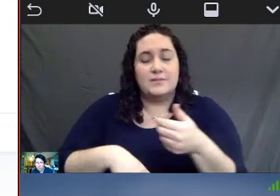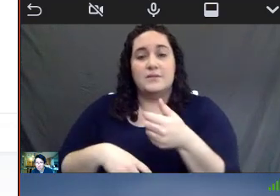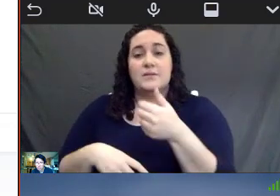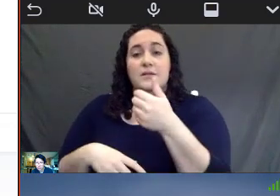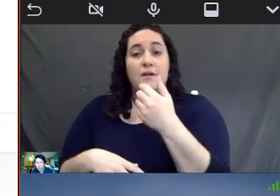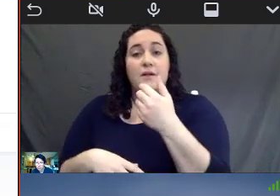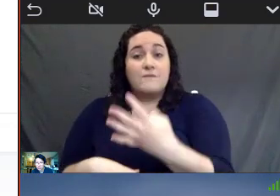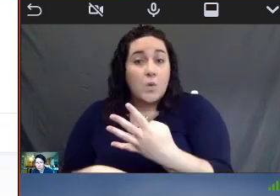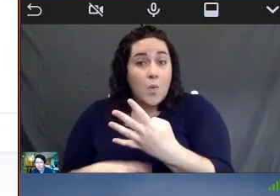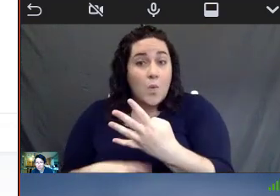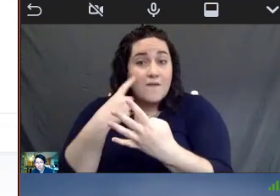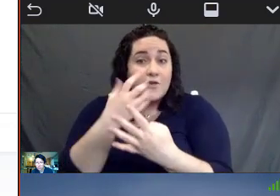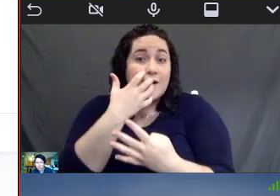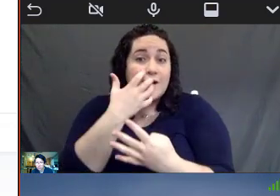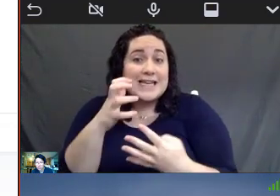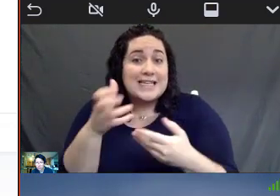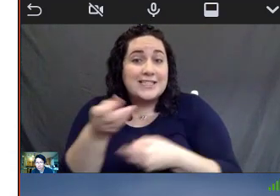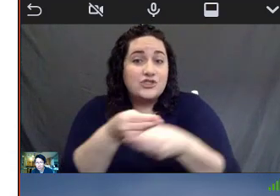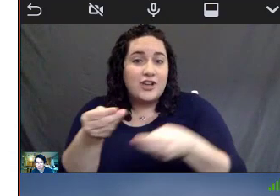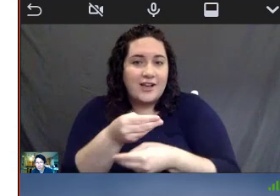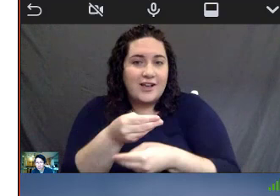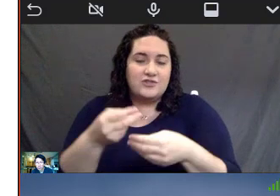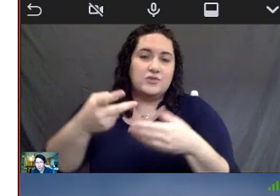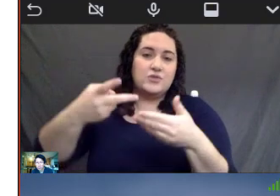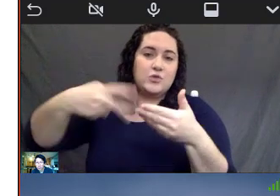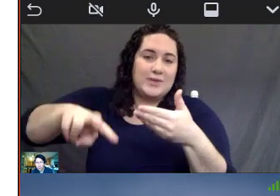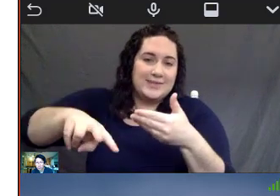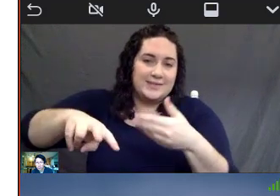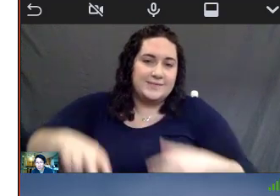do the week after that.